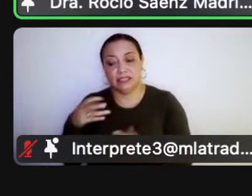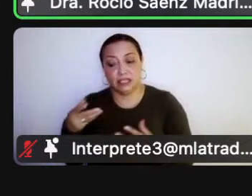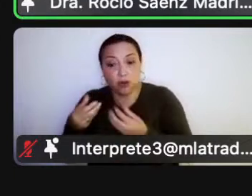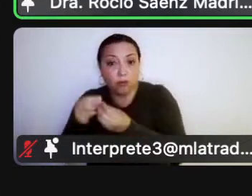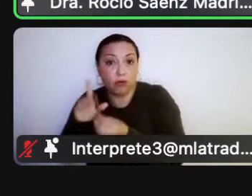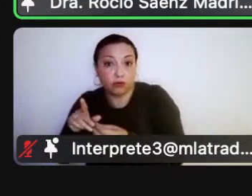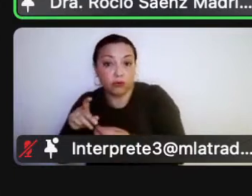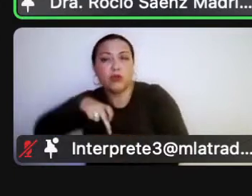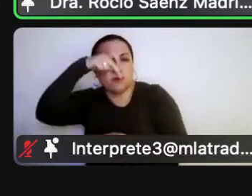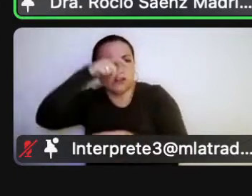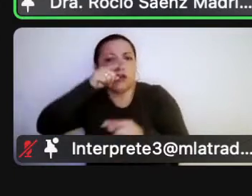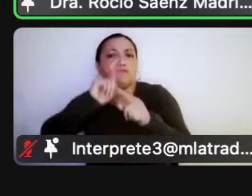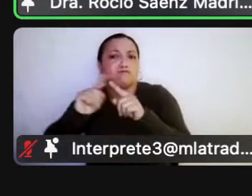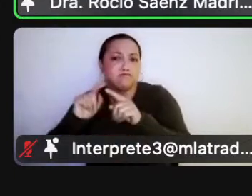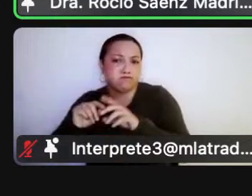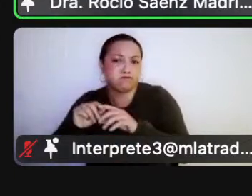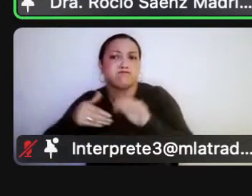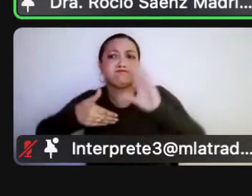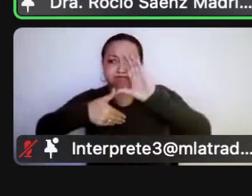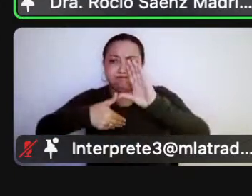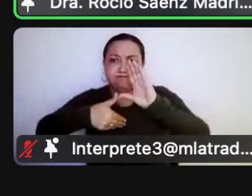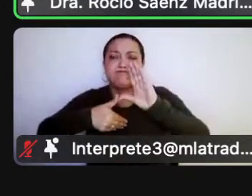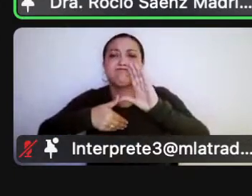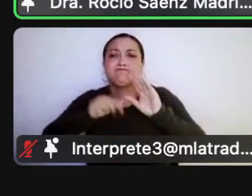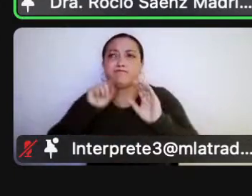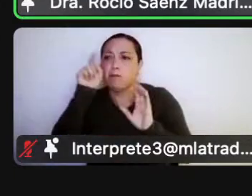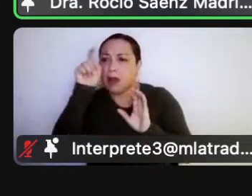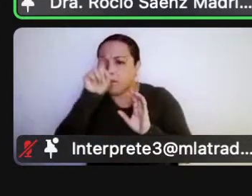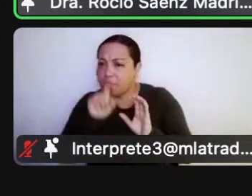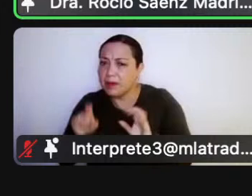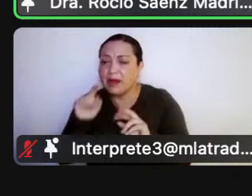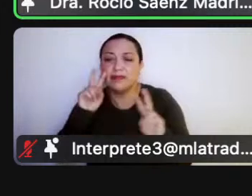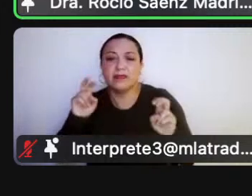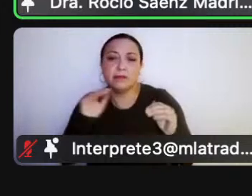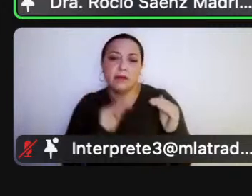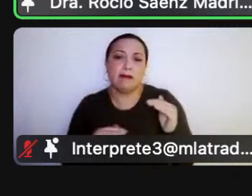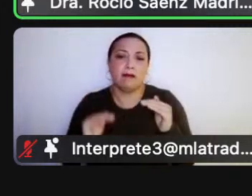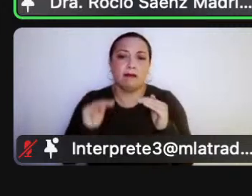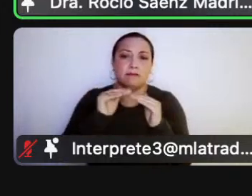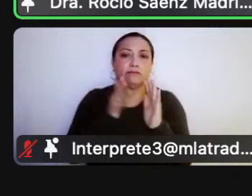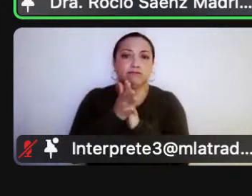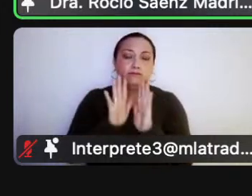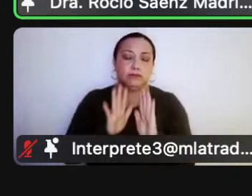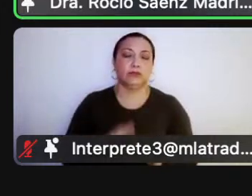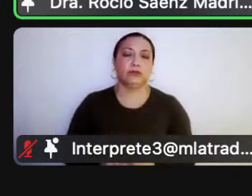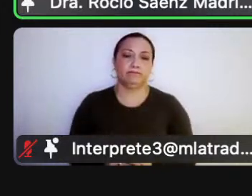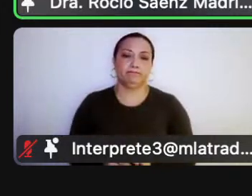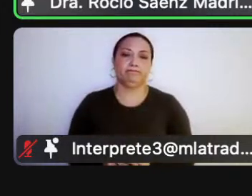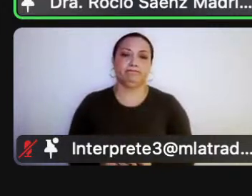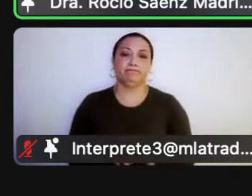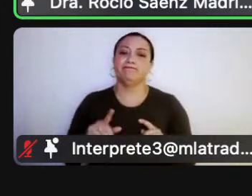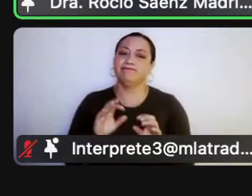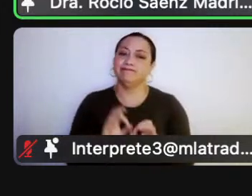Garcia and different professionals in the region who are interested in this subject of equity.